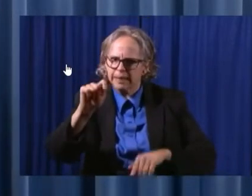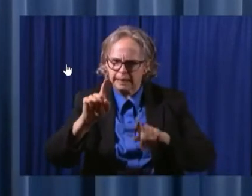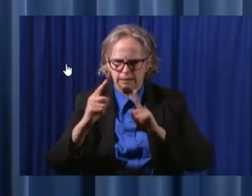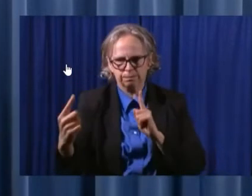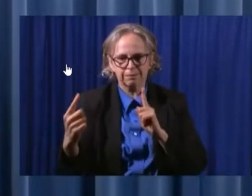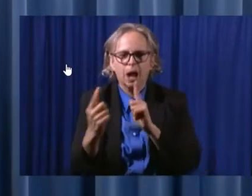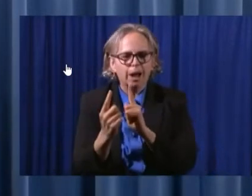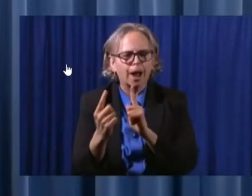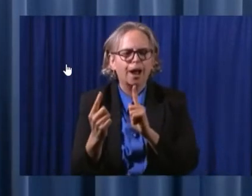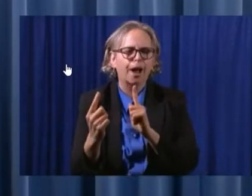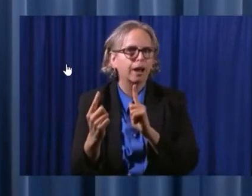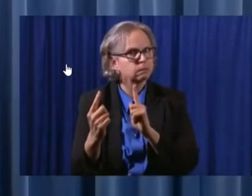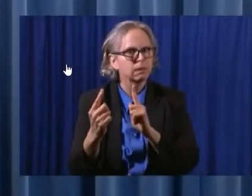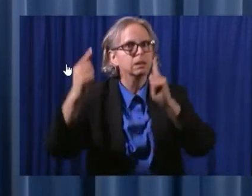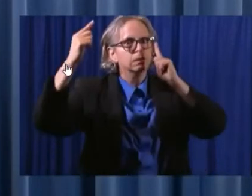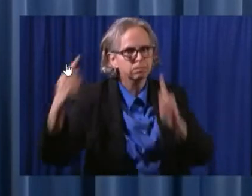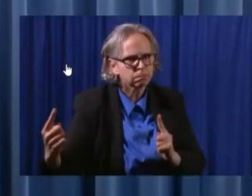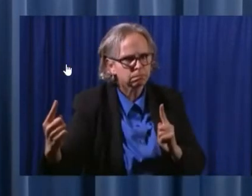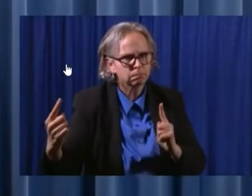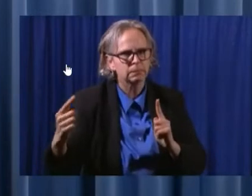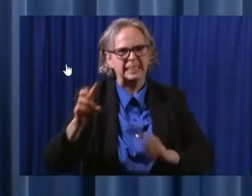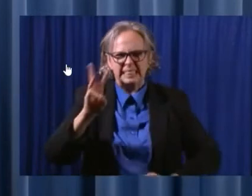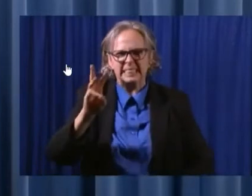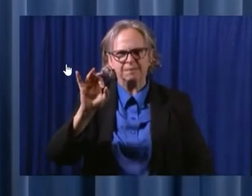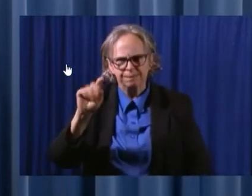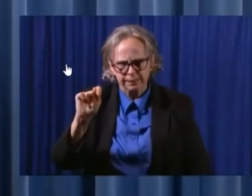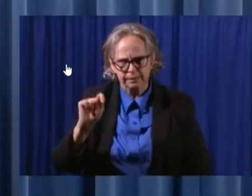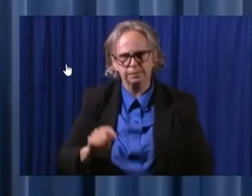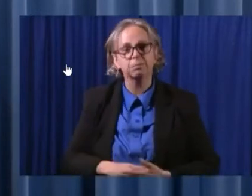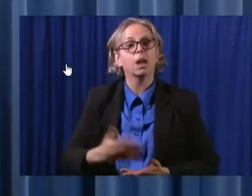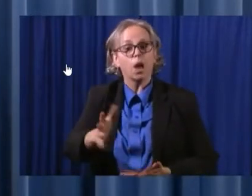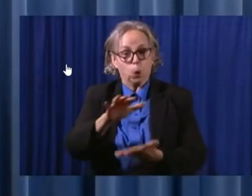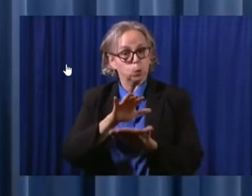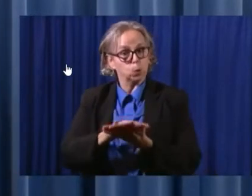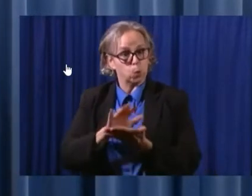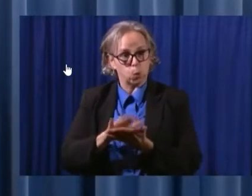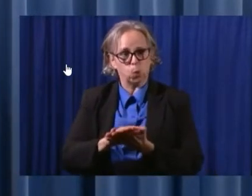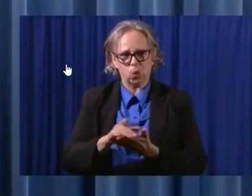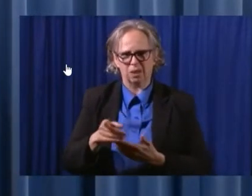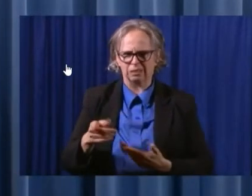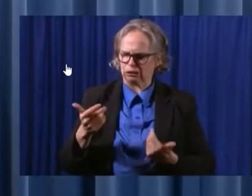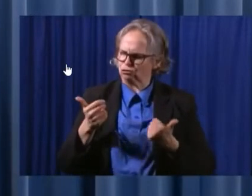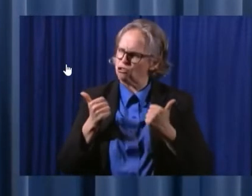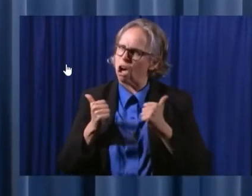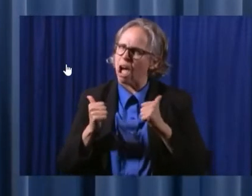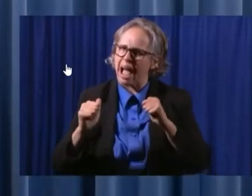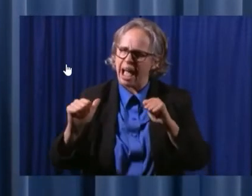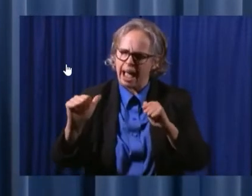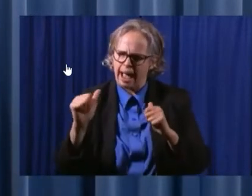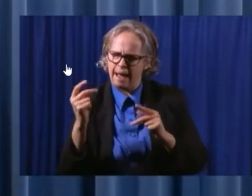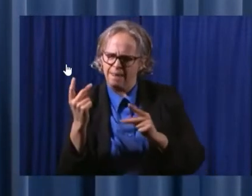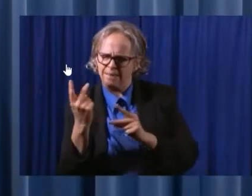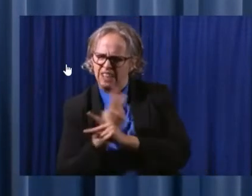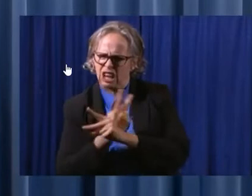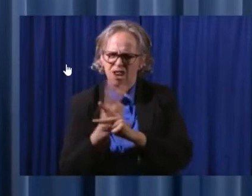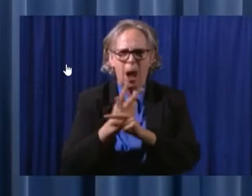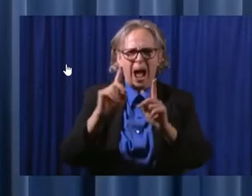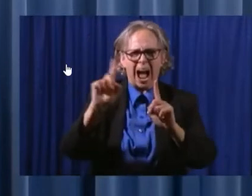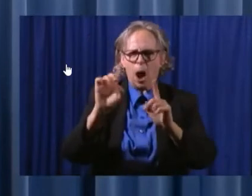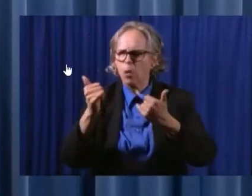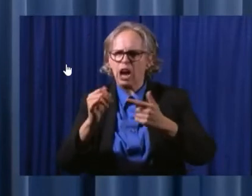measures are layered on. Schools should strive to maintain 6-foot social distance among students, staff,